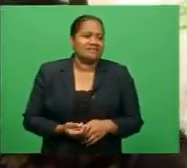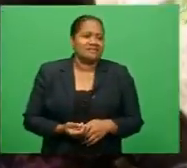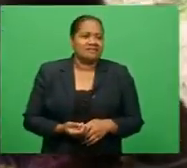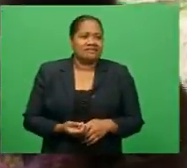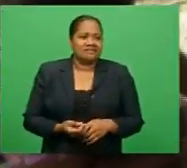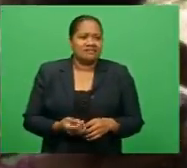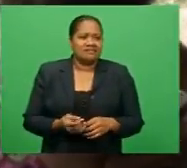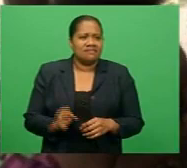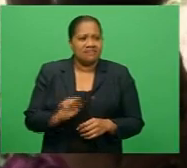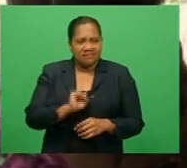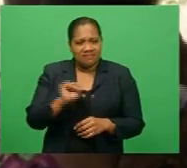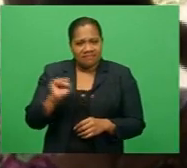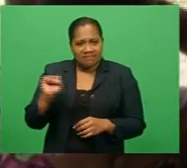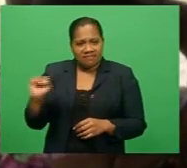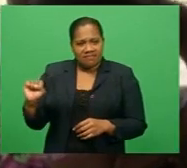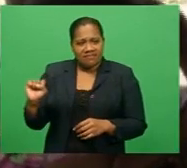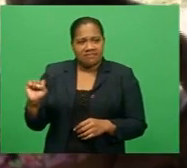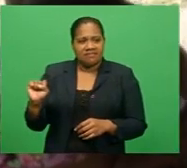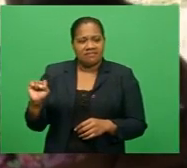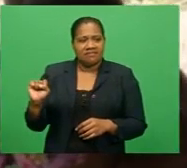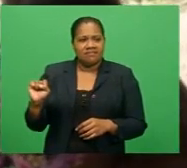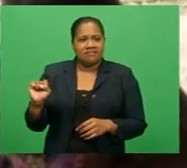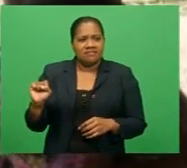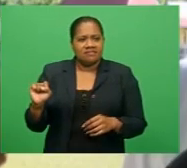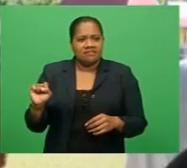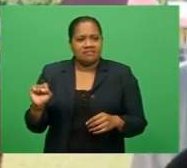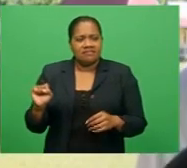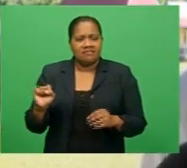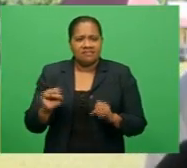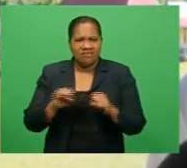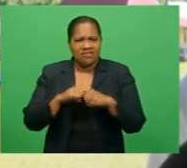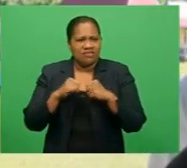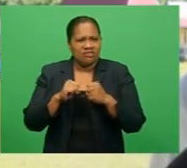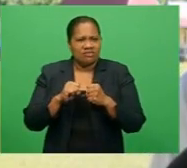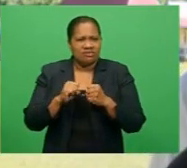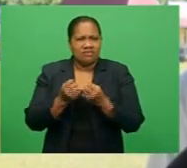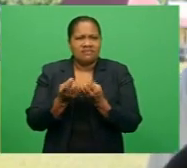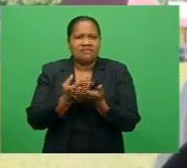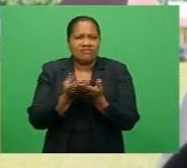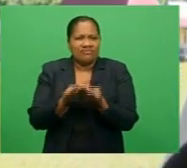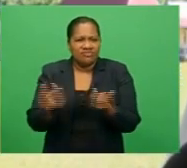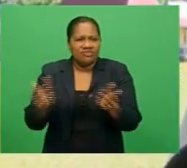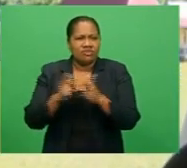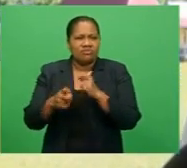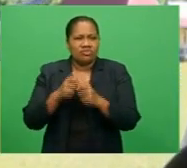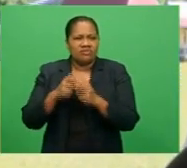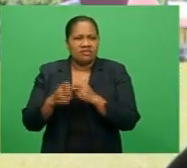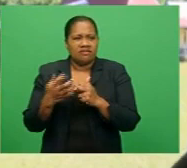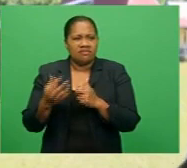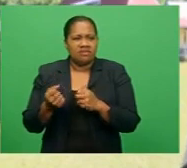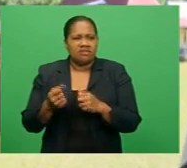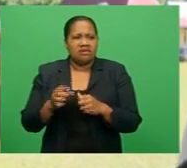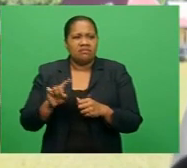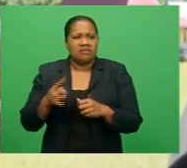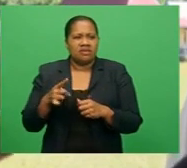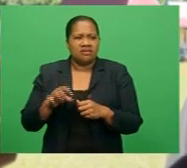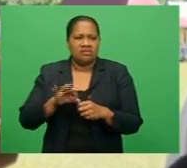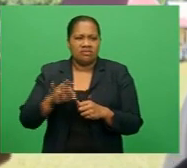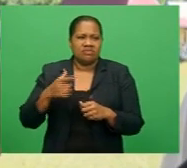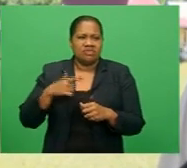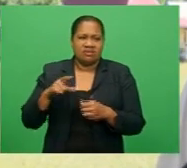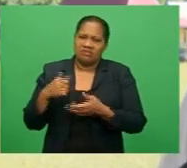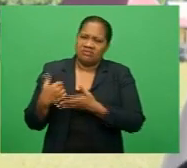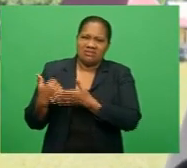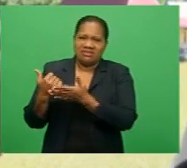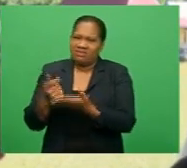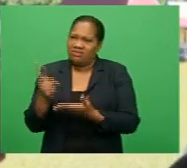where they're able to find local solutions for the problems they face, but they don't because they wait for some assistance to come, and probably that assistance